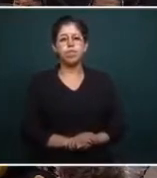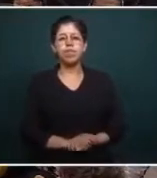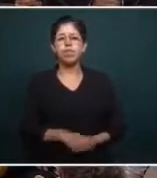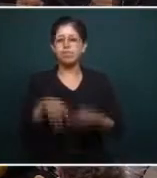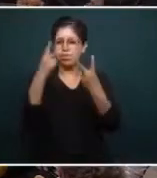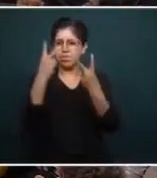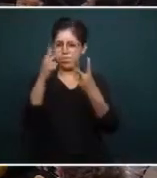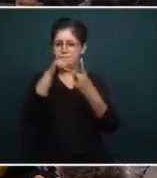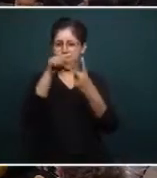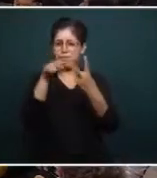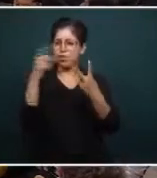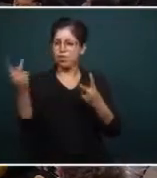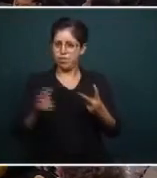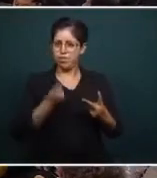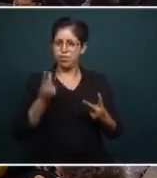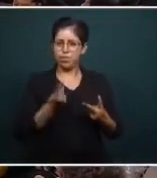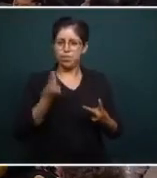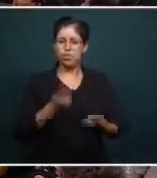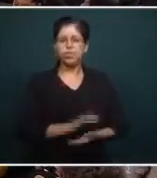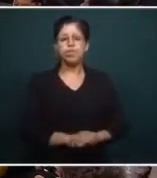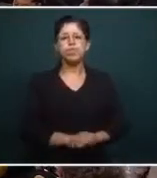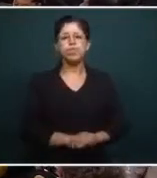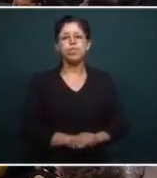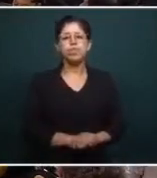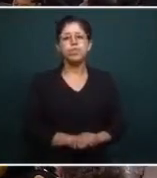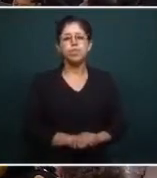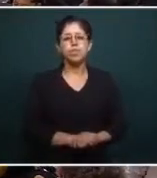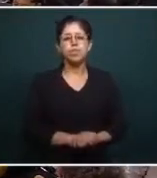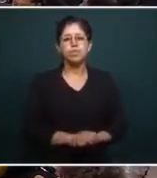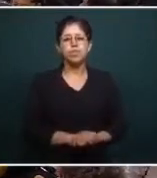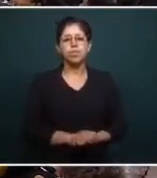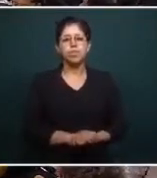So they're trying to get her a mic right now.